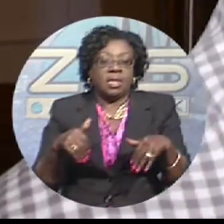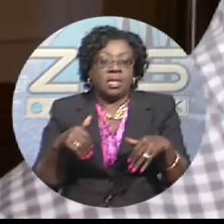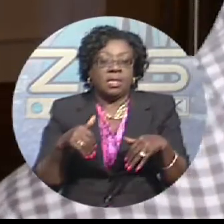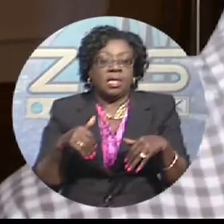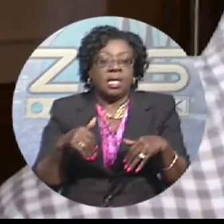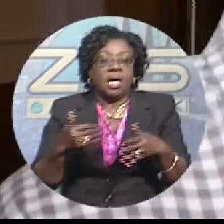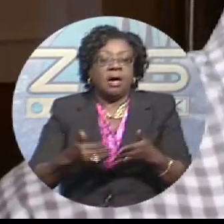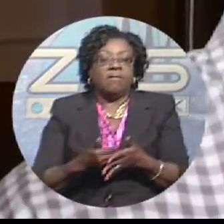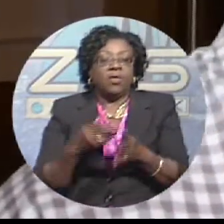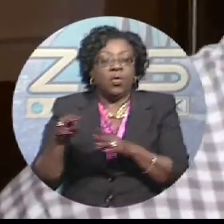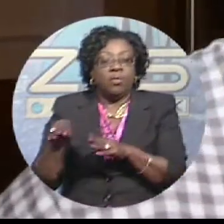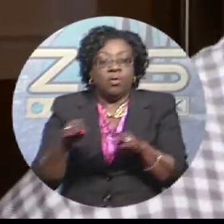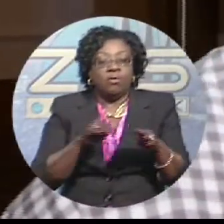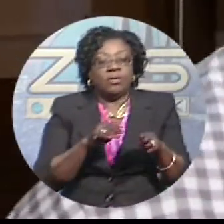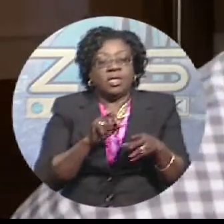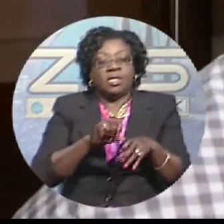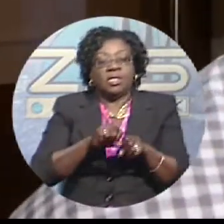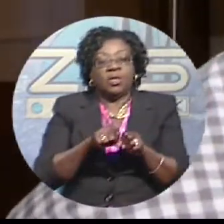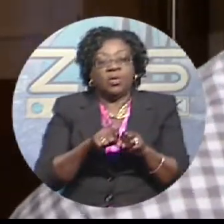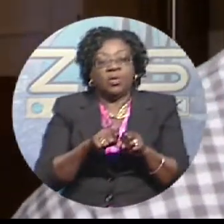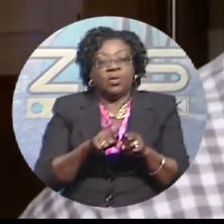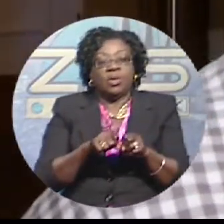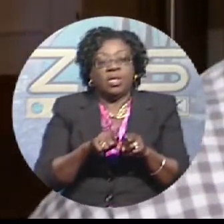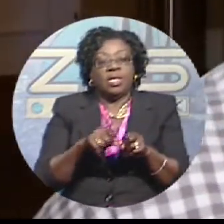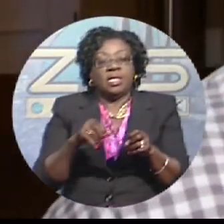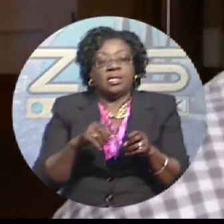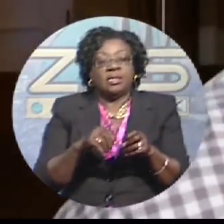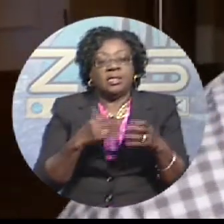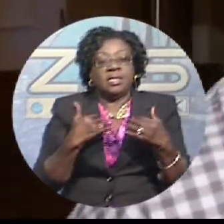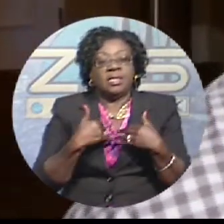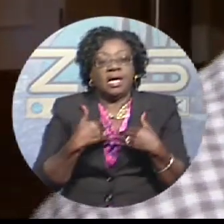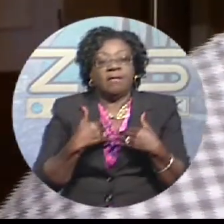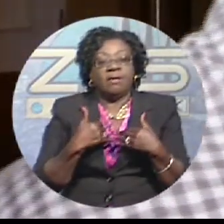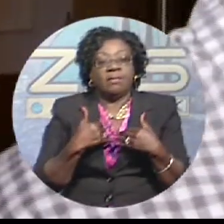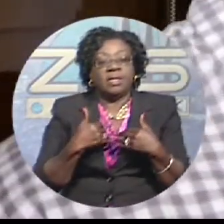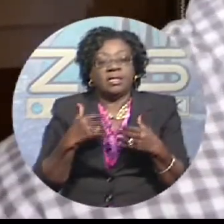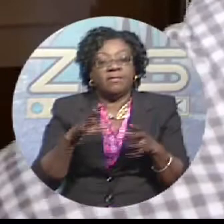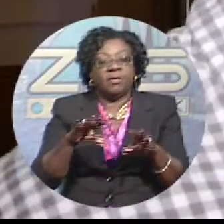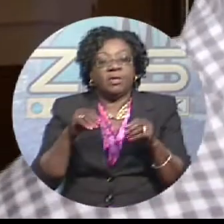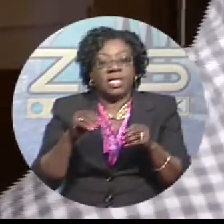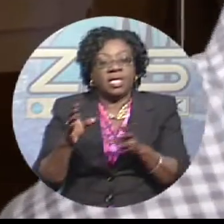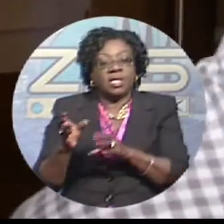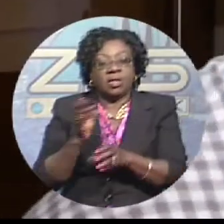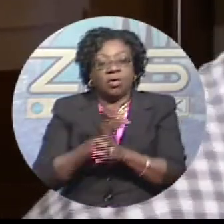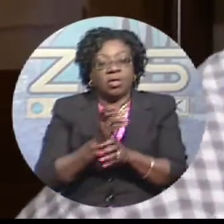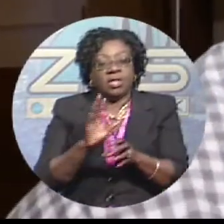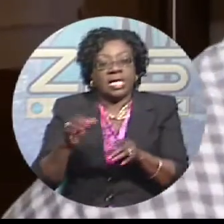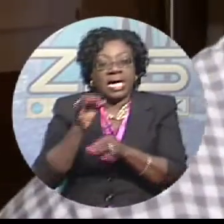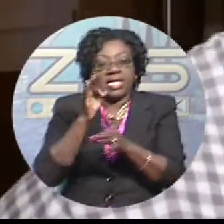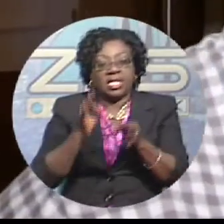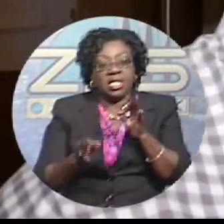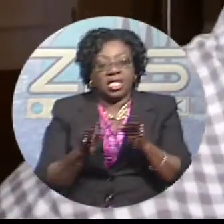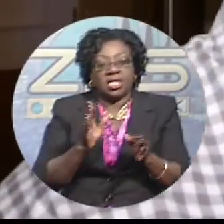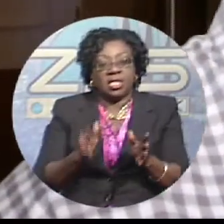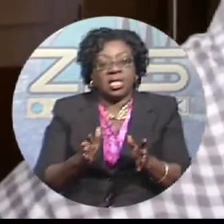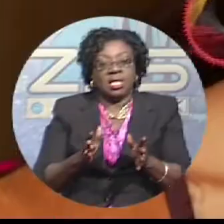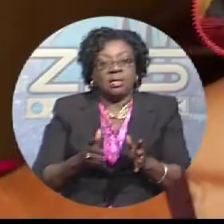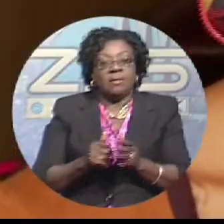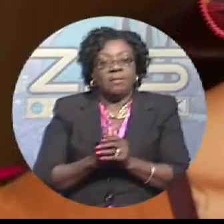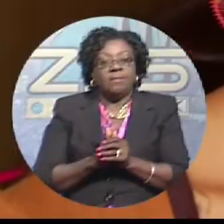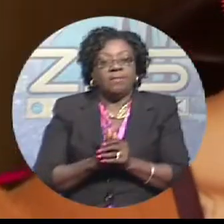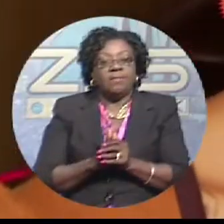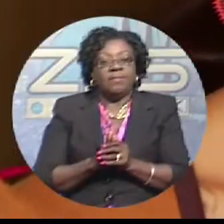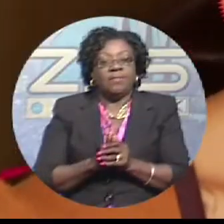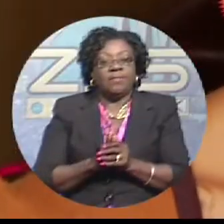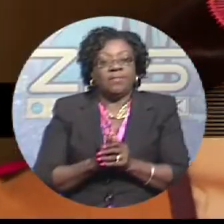also have new moves, so it's informative. You need to have it because if you don't take this course, you can't judge the shows this year. Some